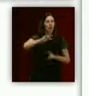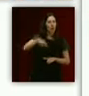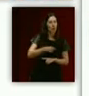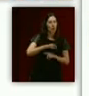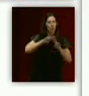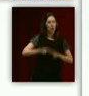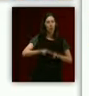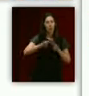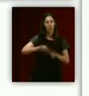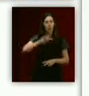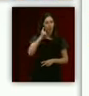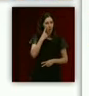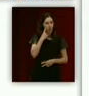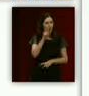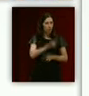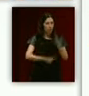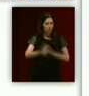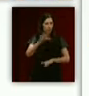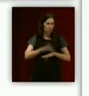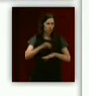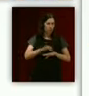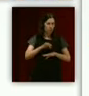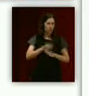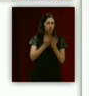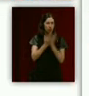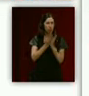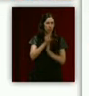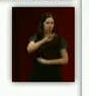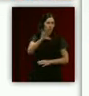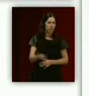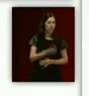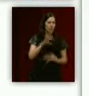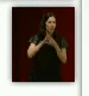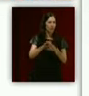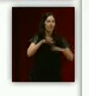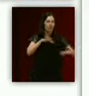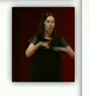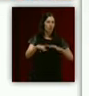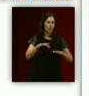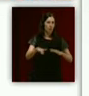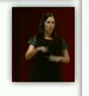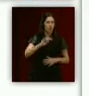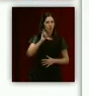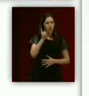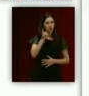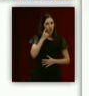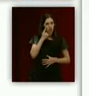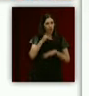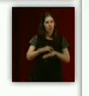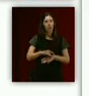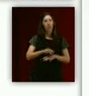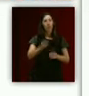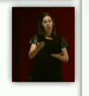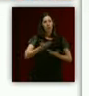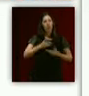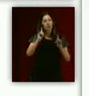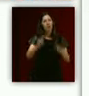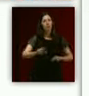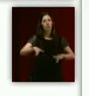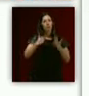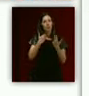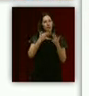information regarding the way they are walking, and it can prevent arthrosis and